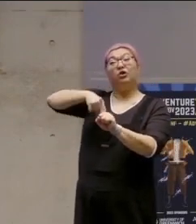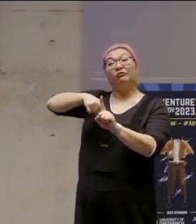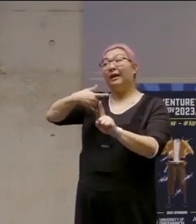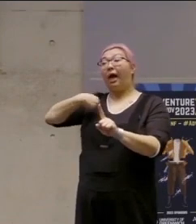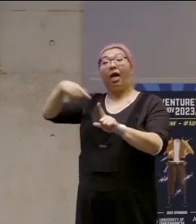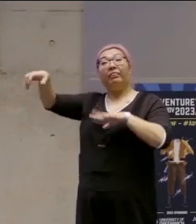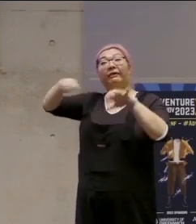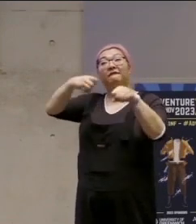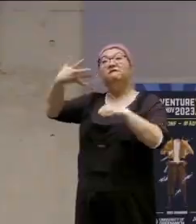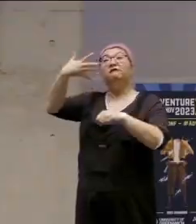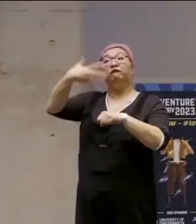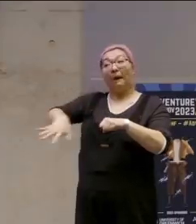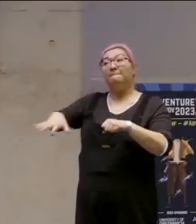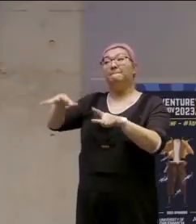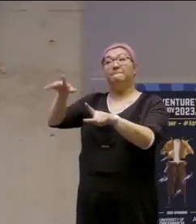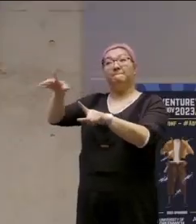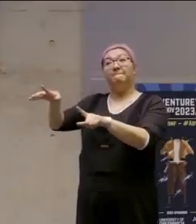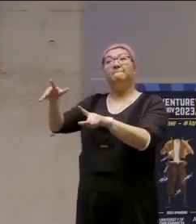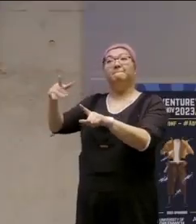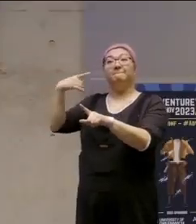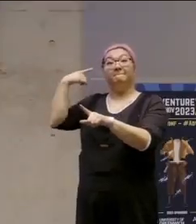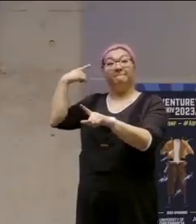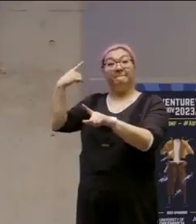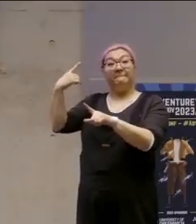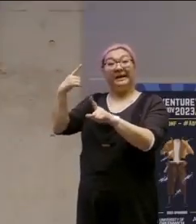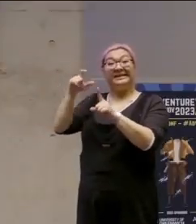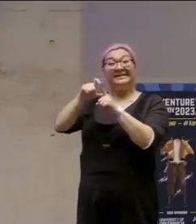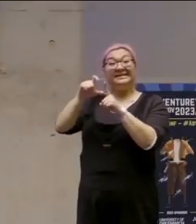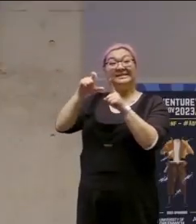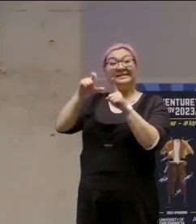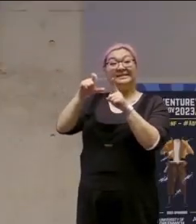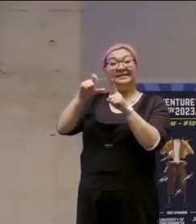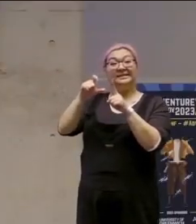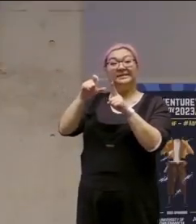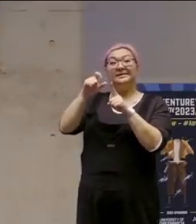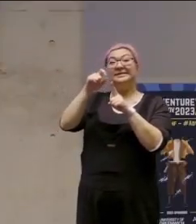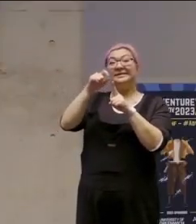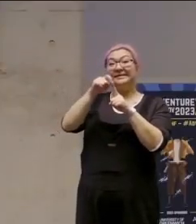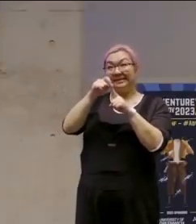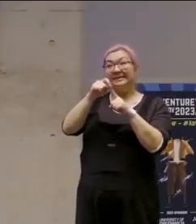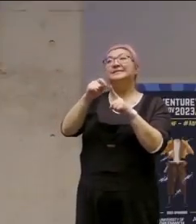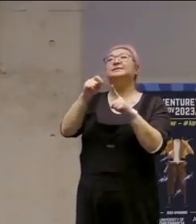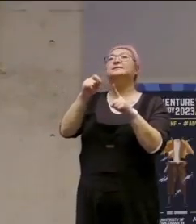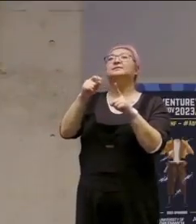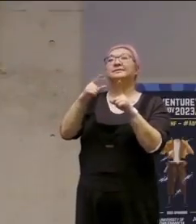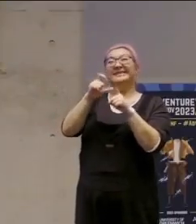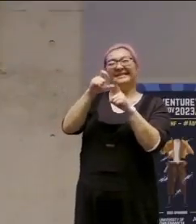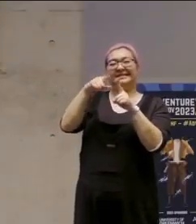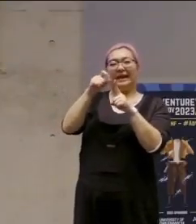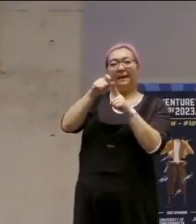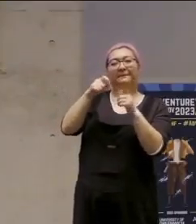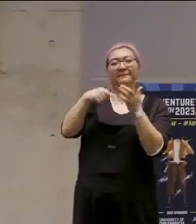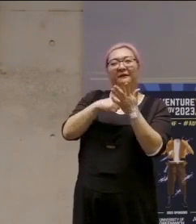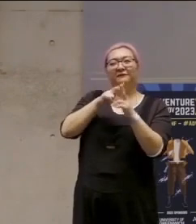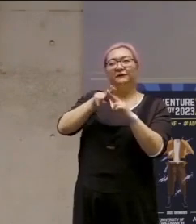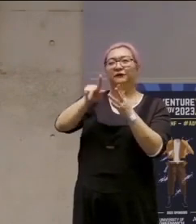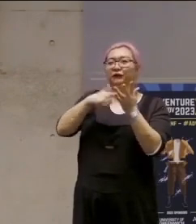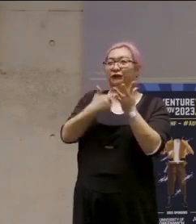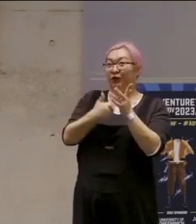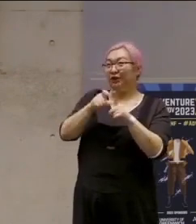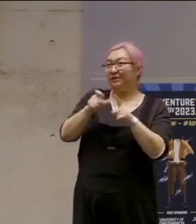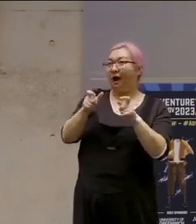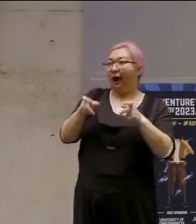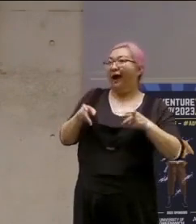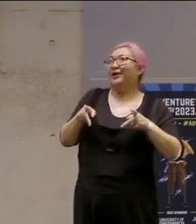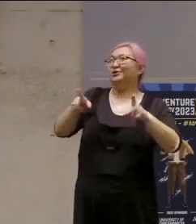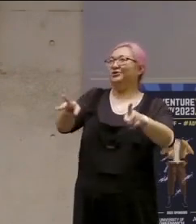I used to always get my haircut at Deptford High Street. And I was like, okay, how can I, again, flip this? One of my frustrations